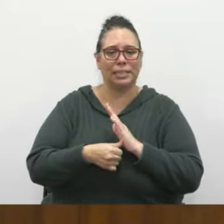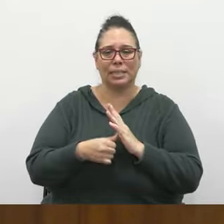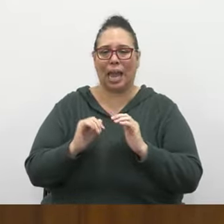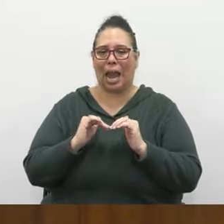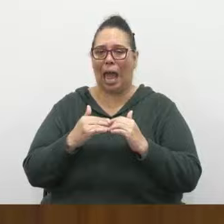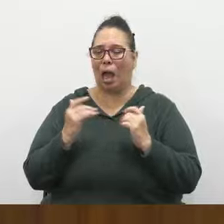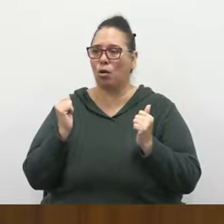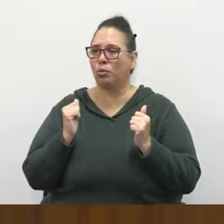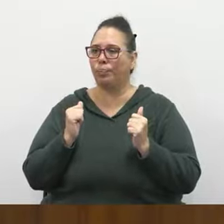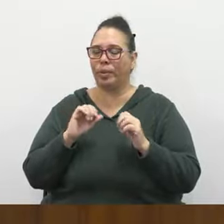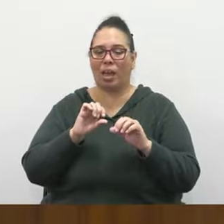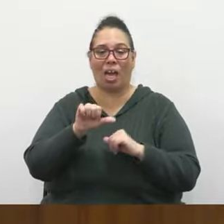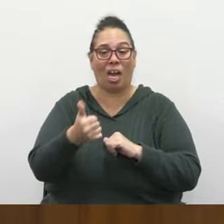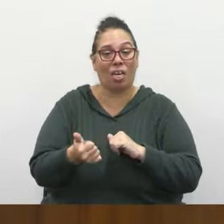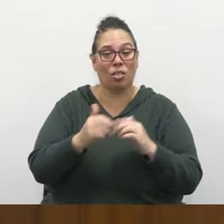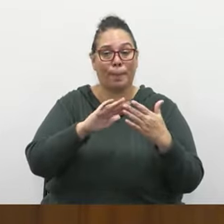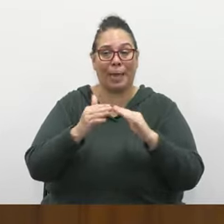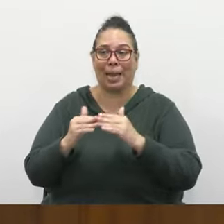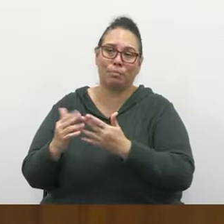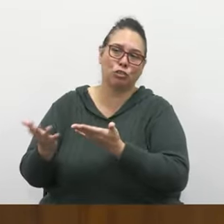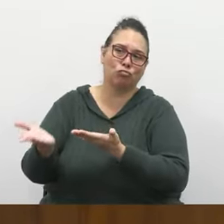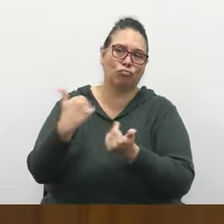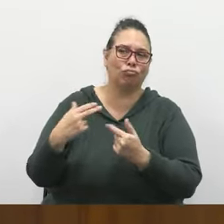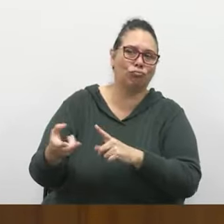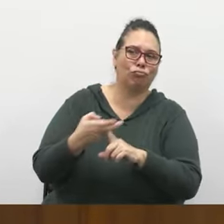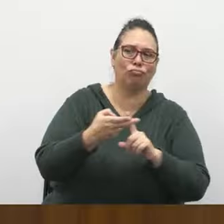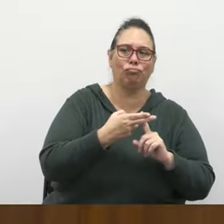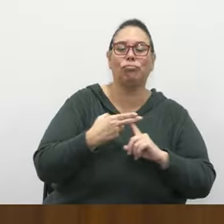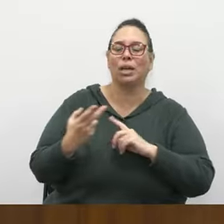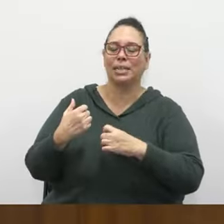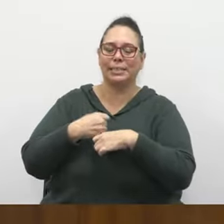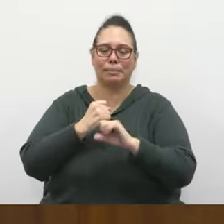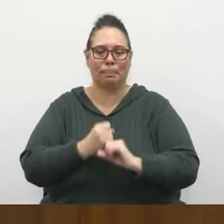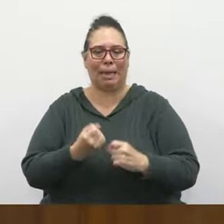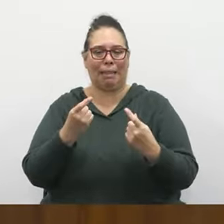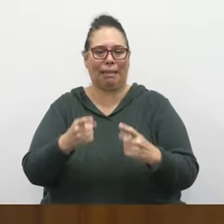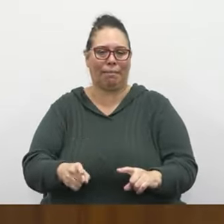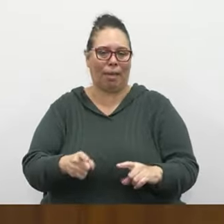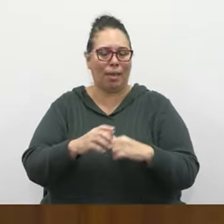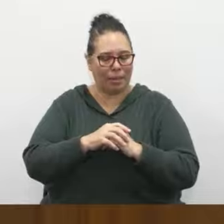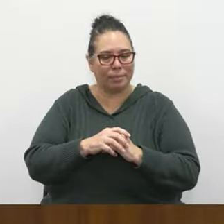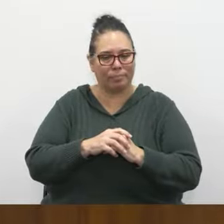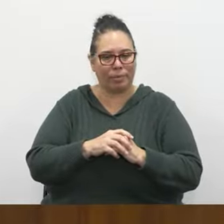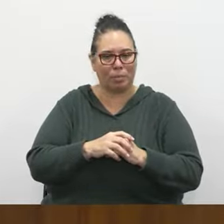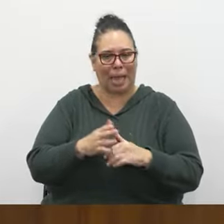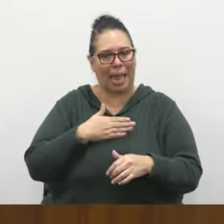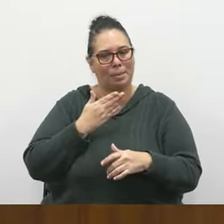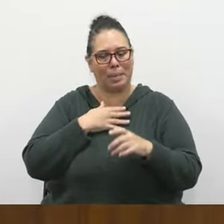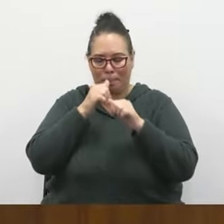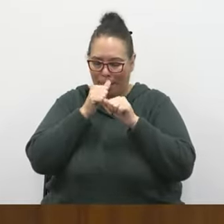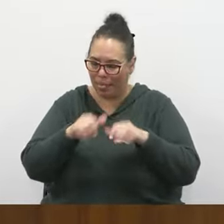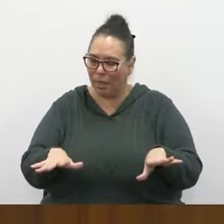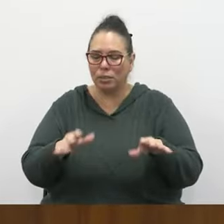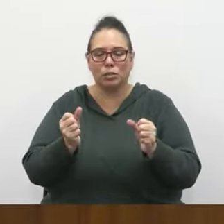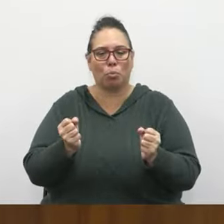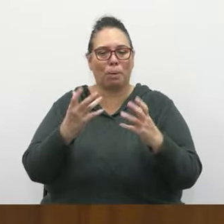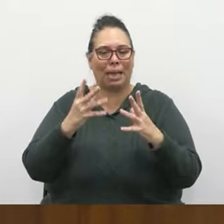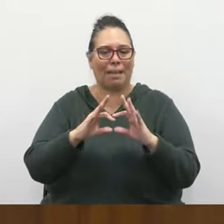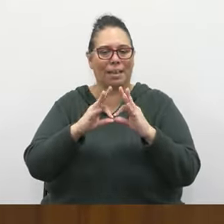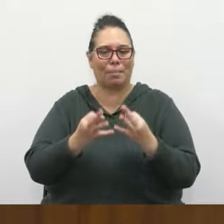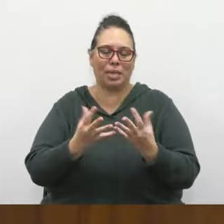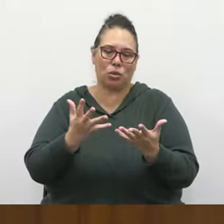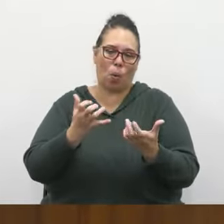coalesced other community members to make that event happen. I'm happy that they were able to bless so many families, and I